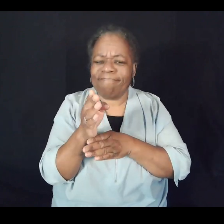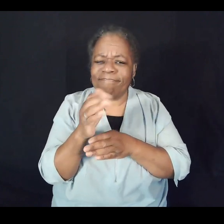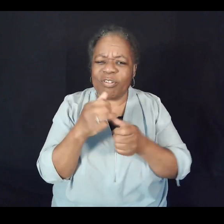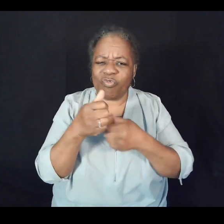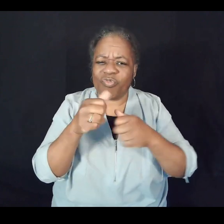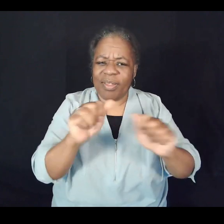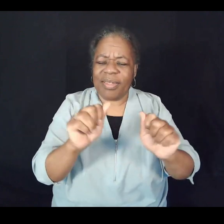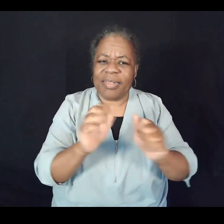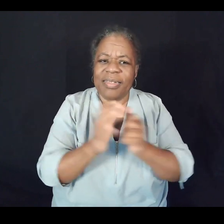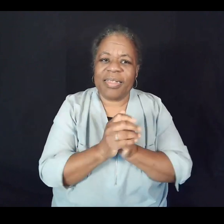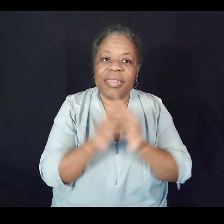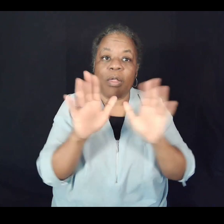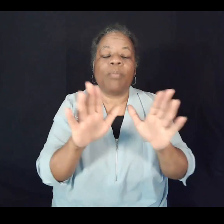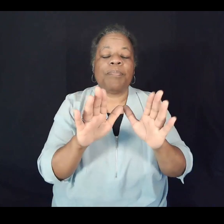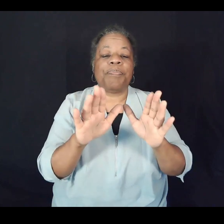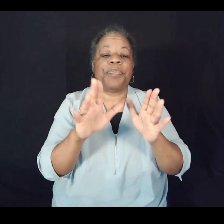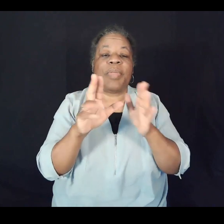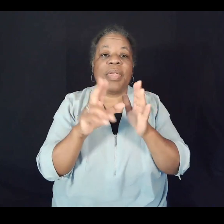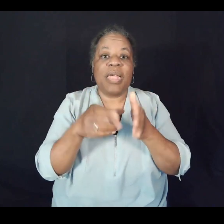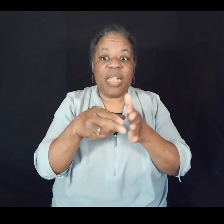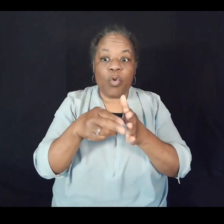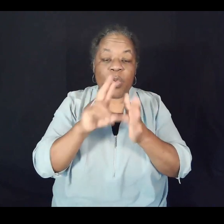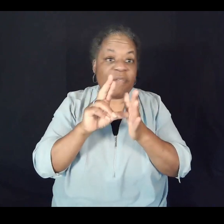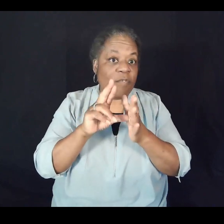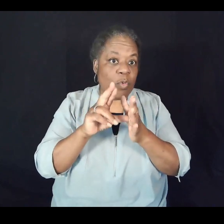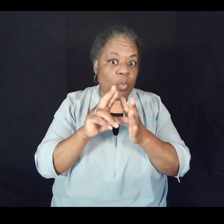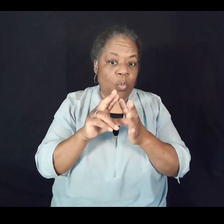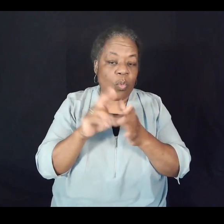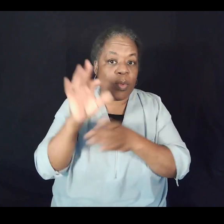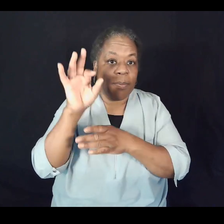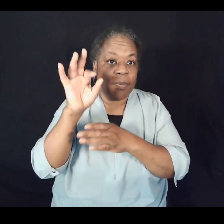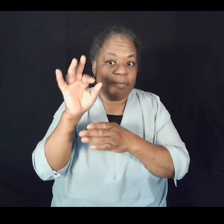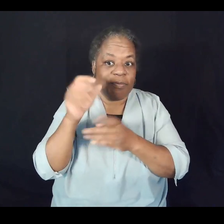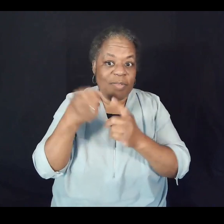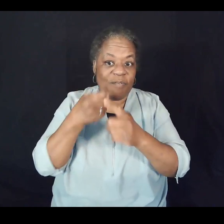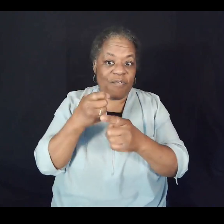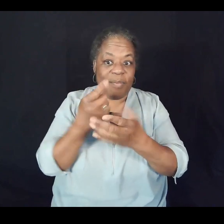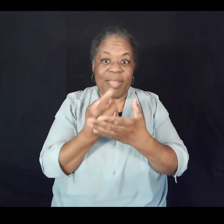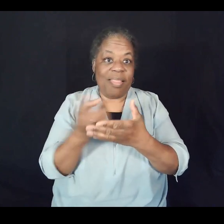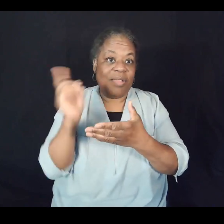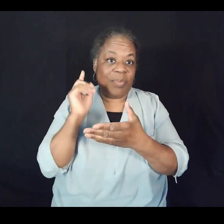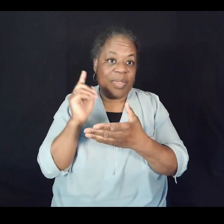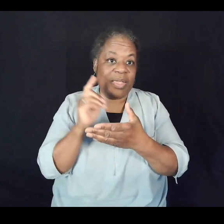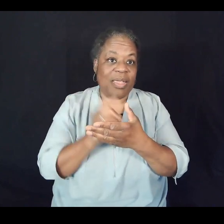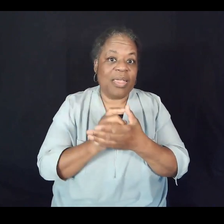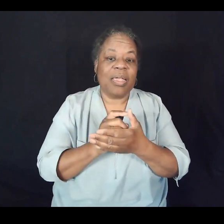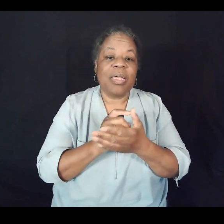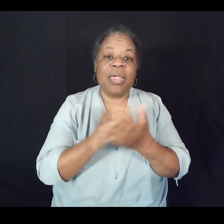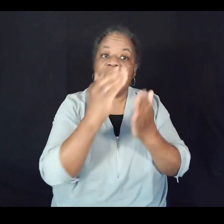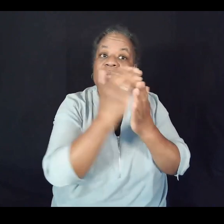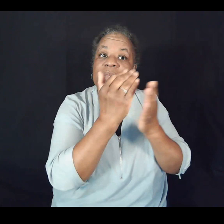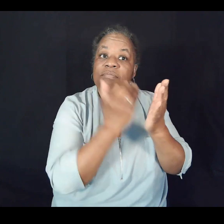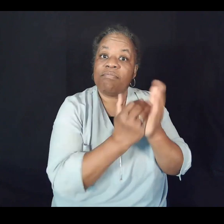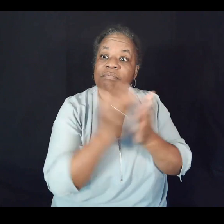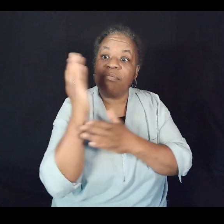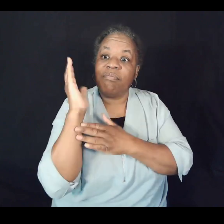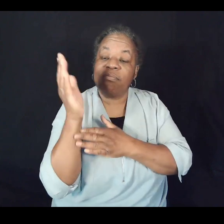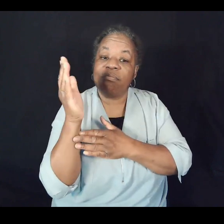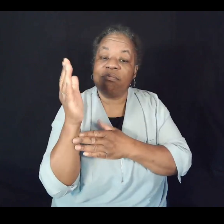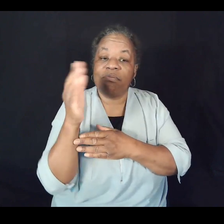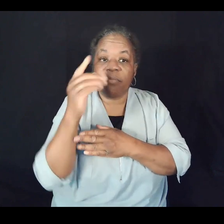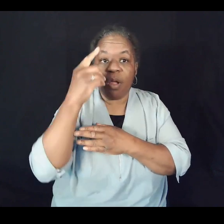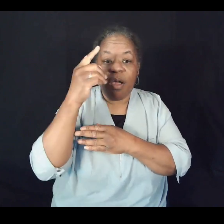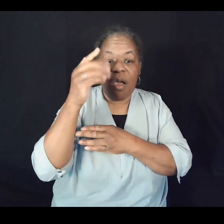quick review of the setup of the series that Pastor Brian gave us last week. Our sermon series is called For the Good of the World, which